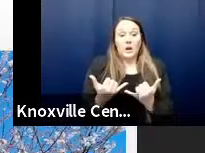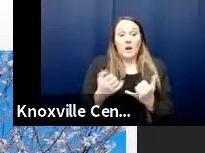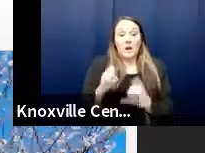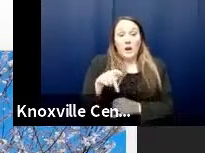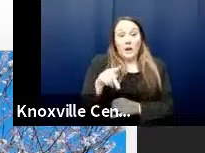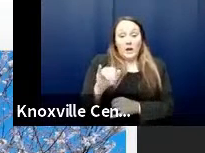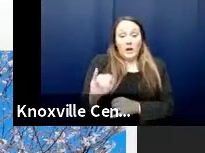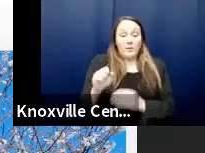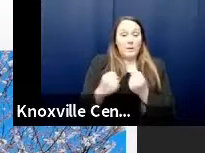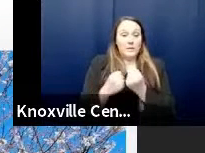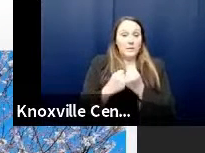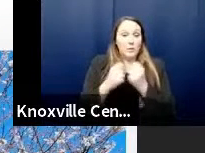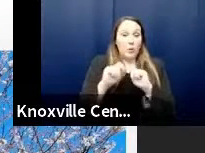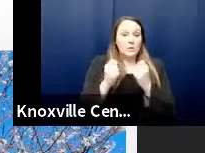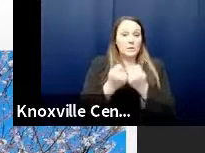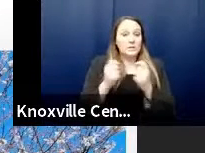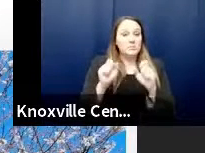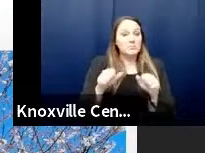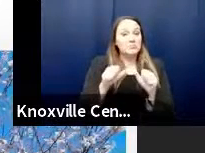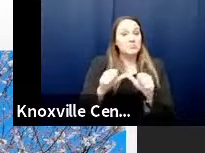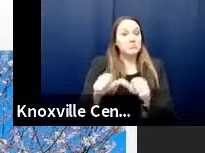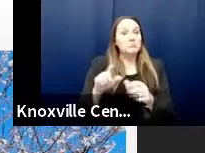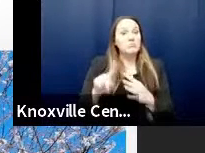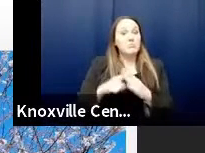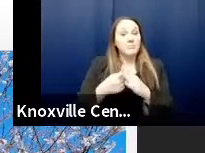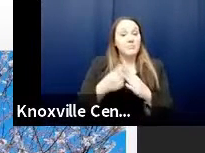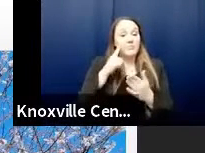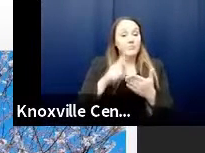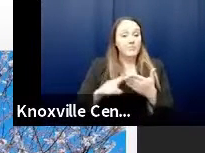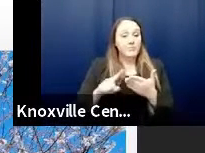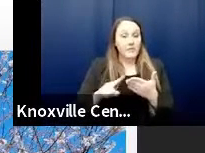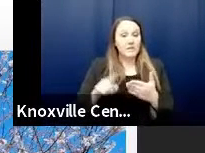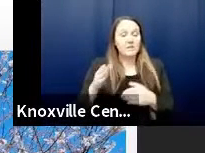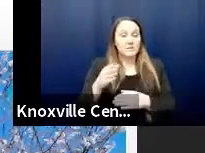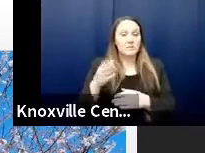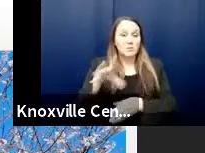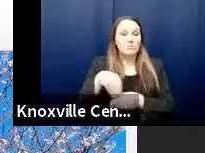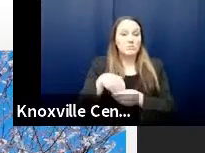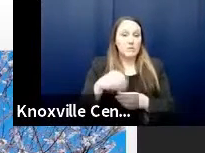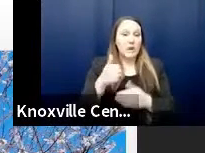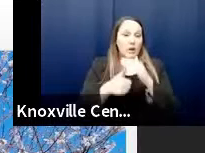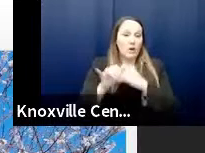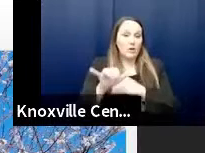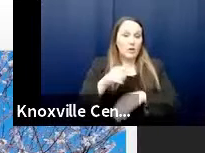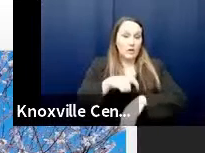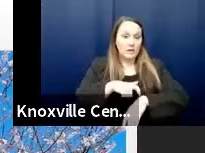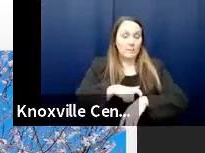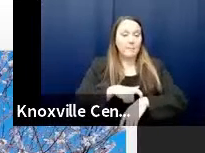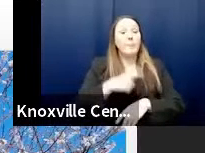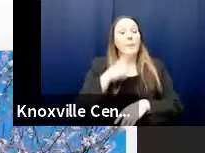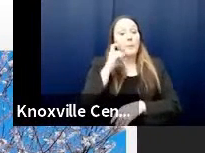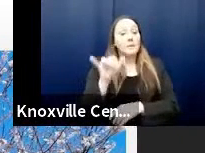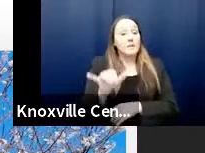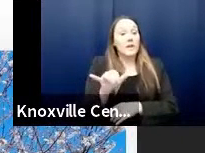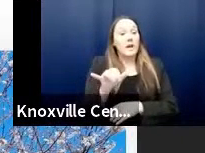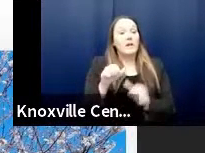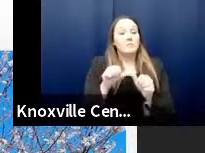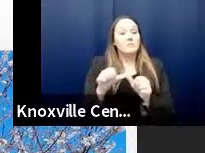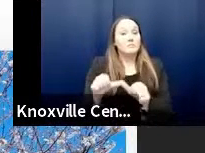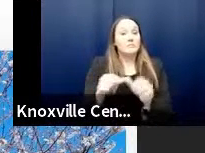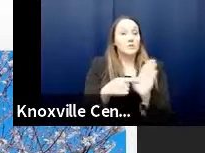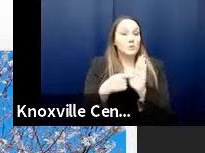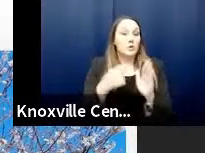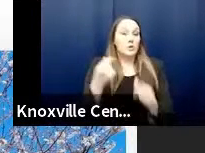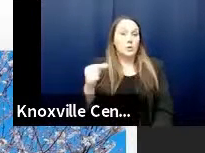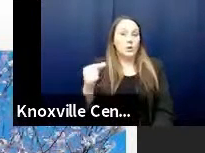team, we continue to be able to initiate investigations in this desired timeframe. Because of this, our benchmark continues to be represented